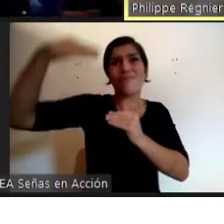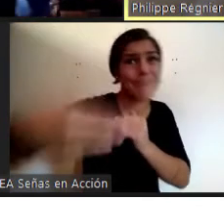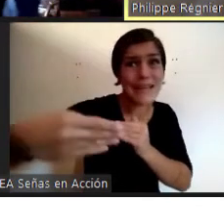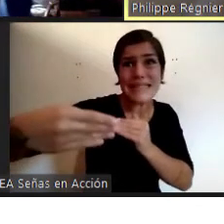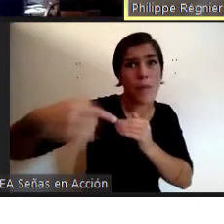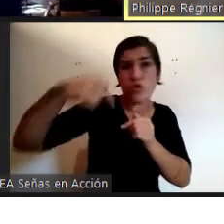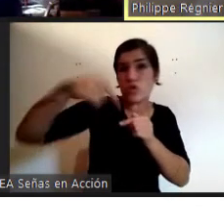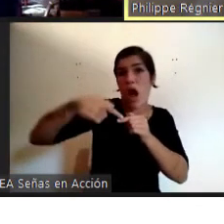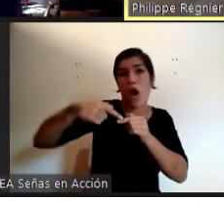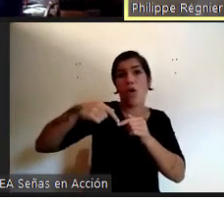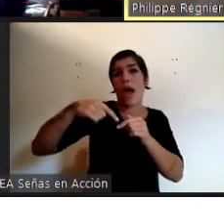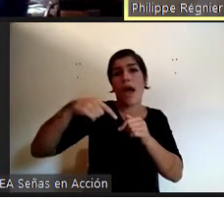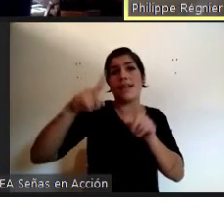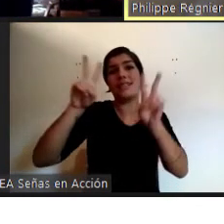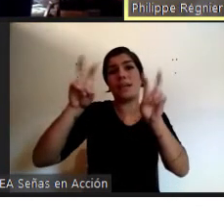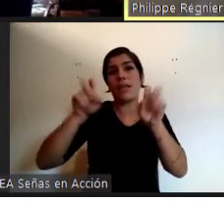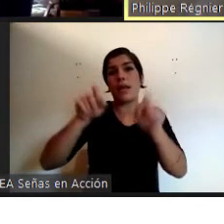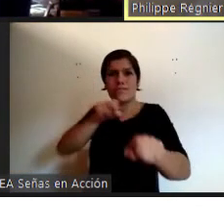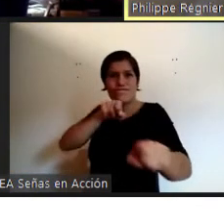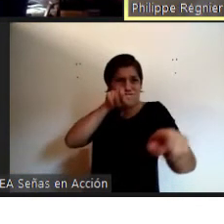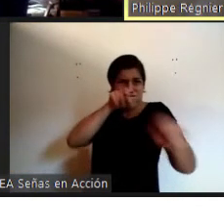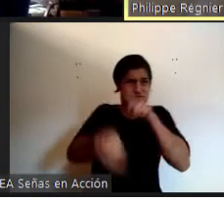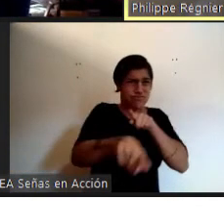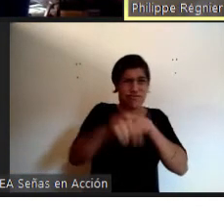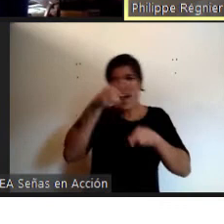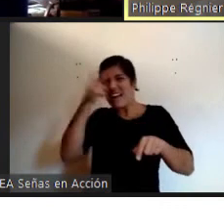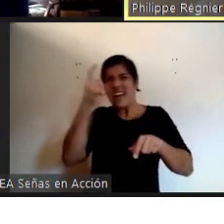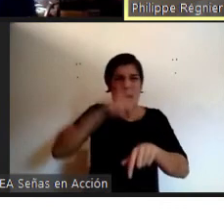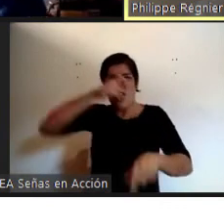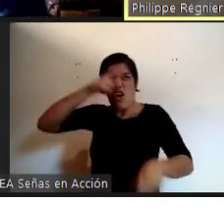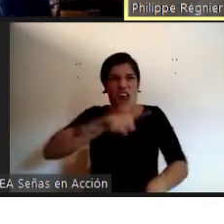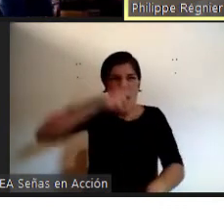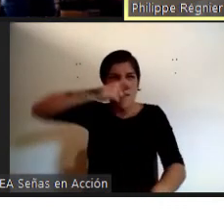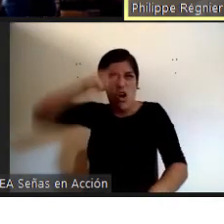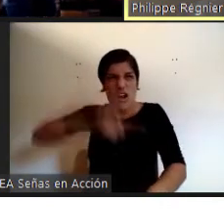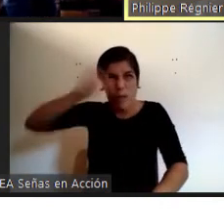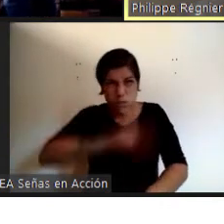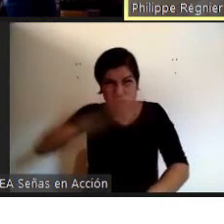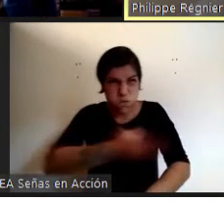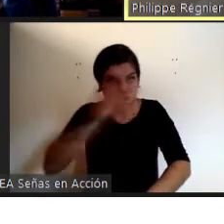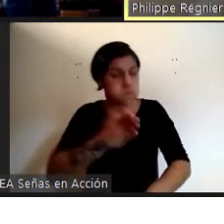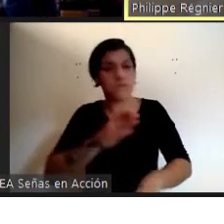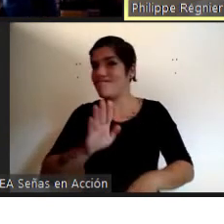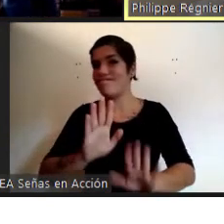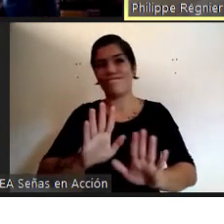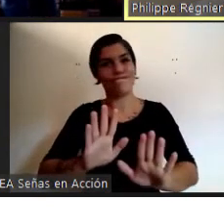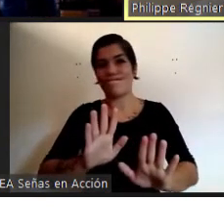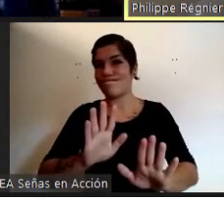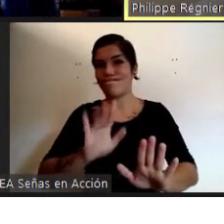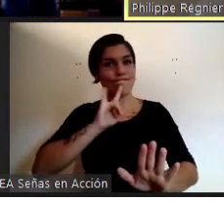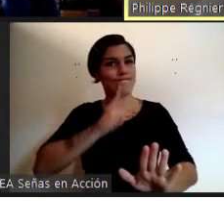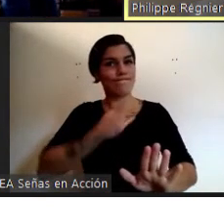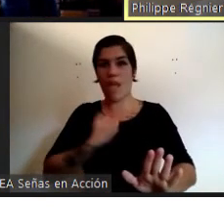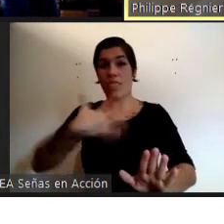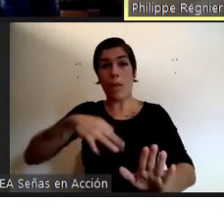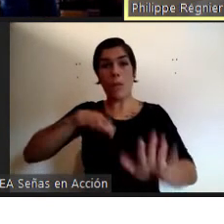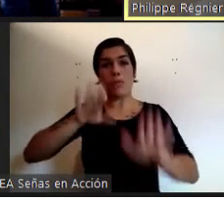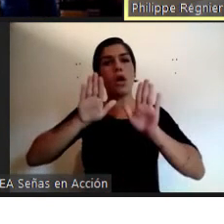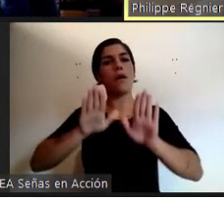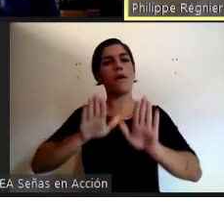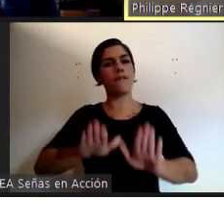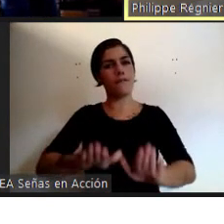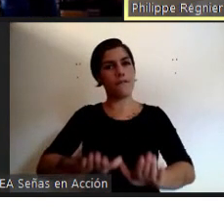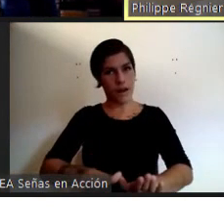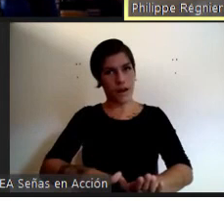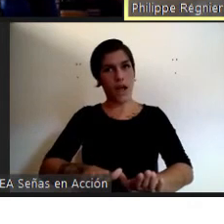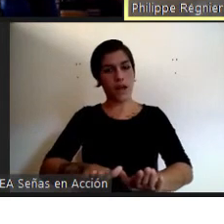We have to shift one gear down. We have to globally try to go slower about it